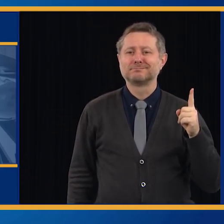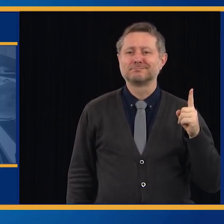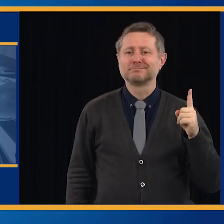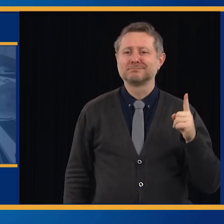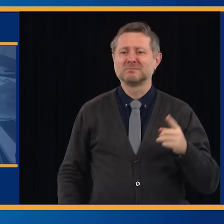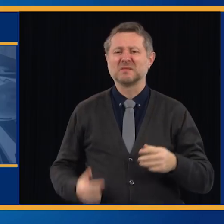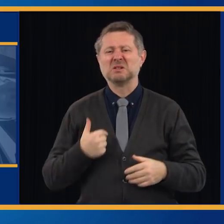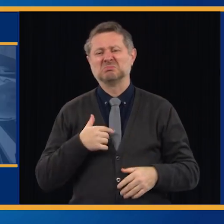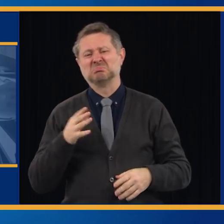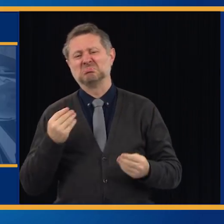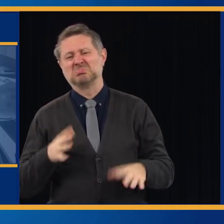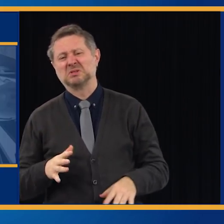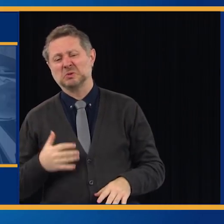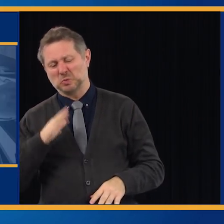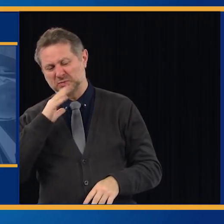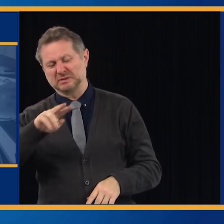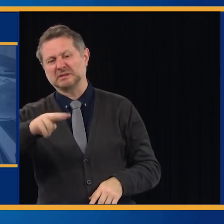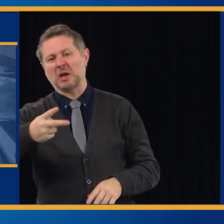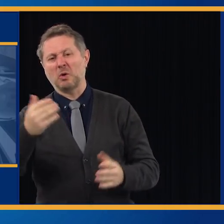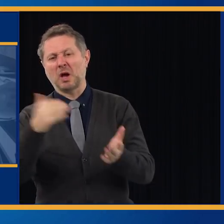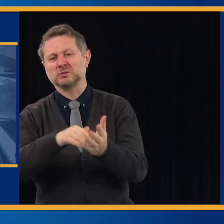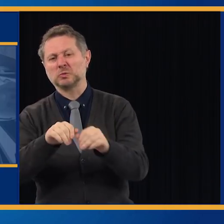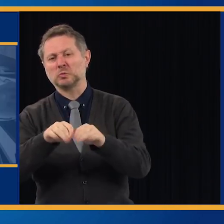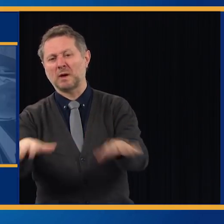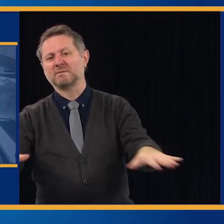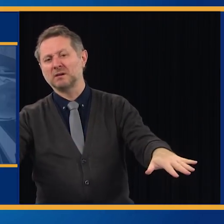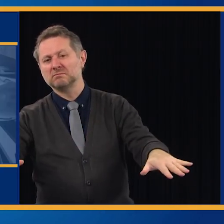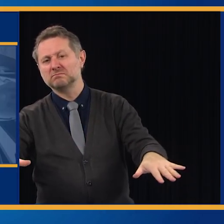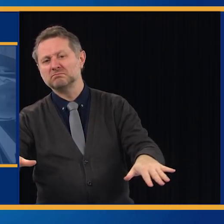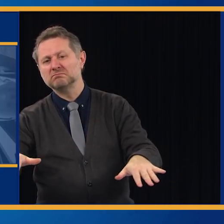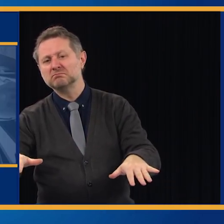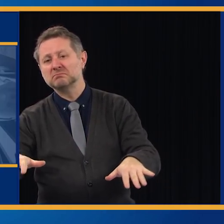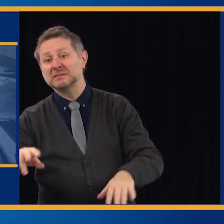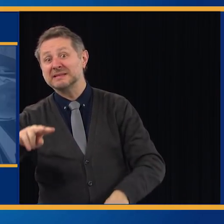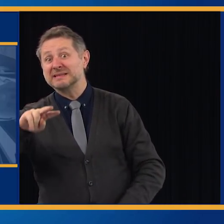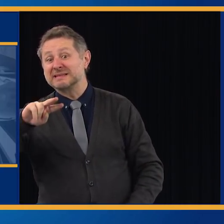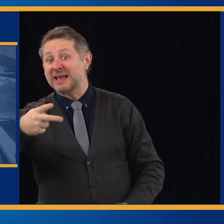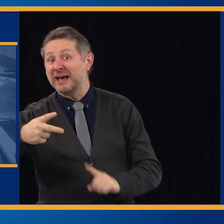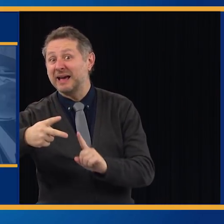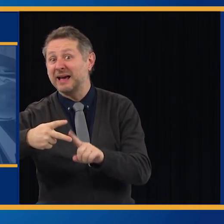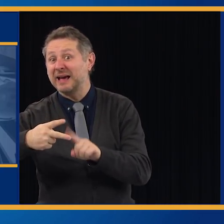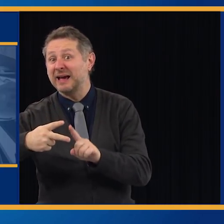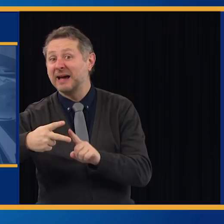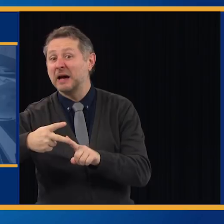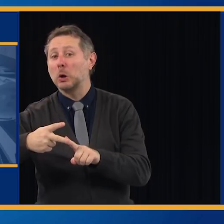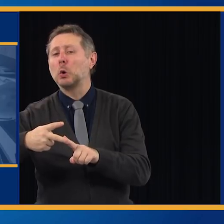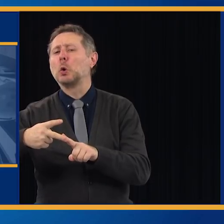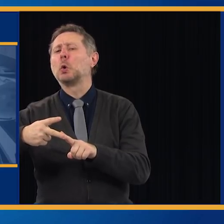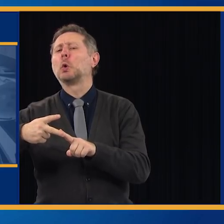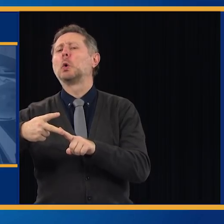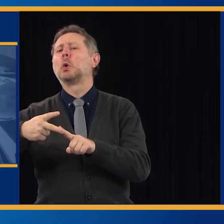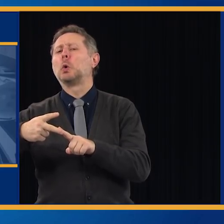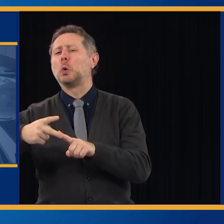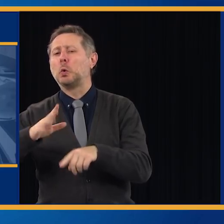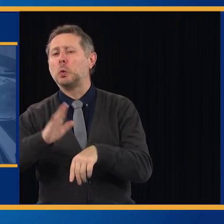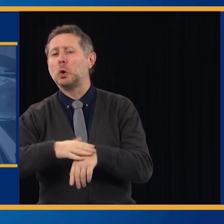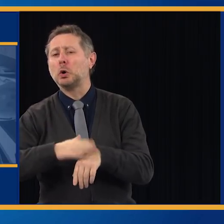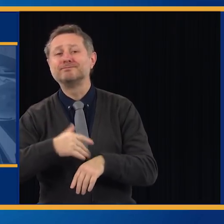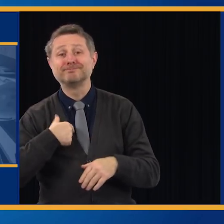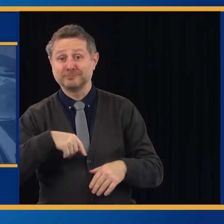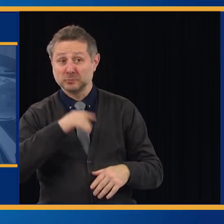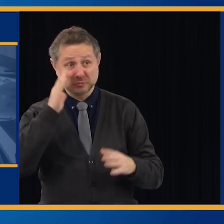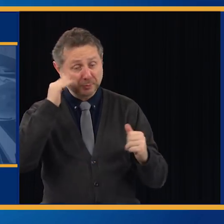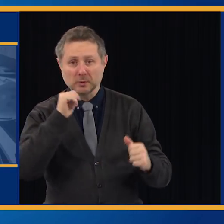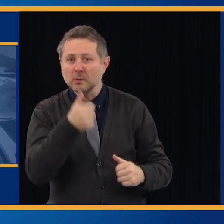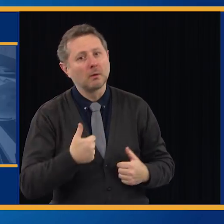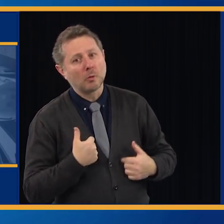same thing going to happen again? I hope not. So we have to figure these things out. We